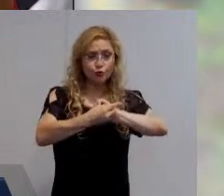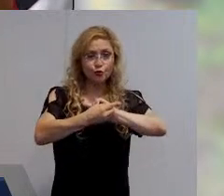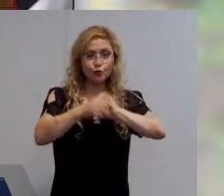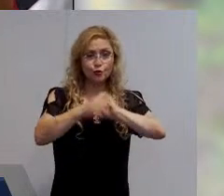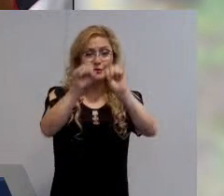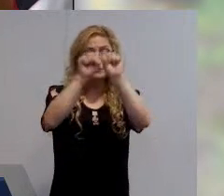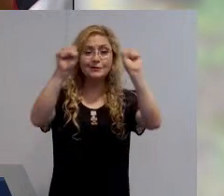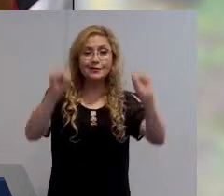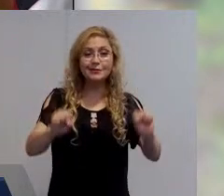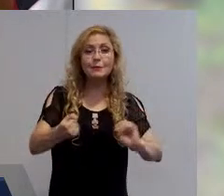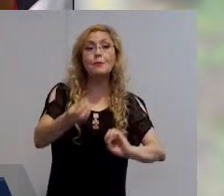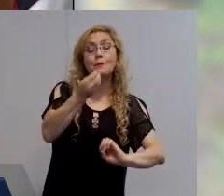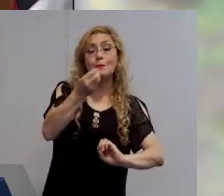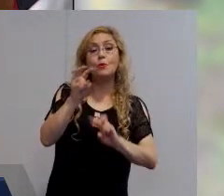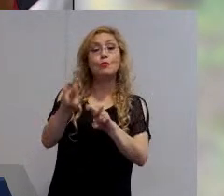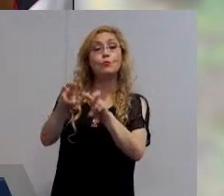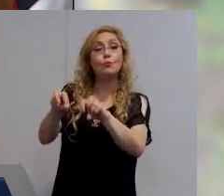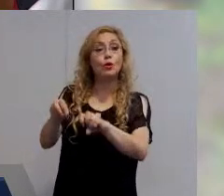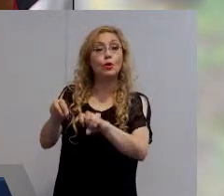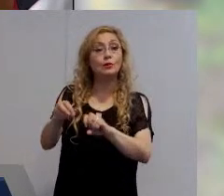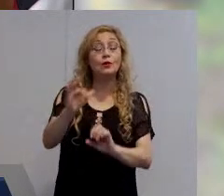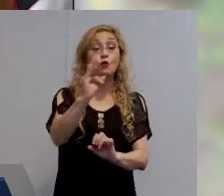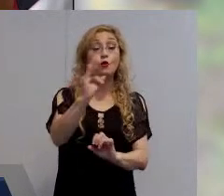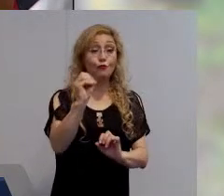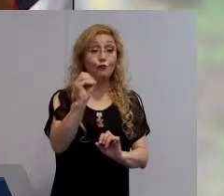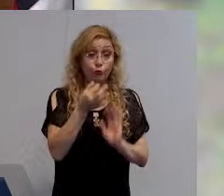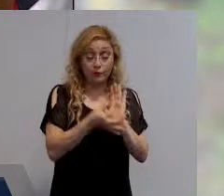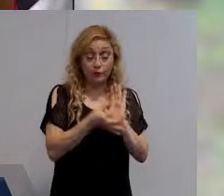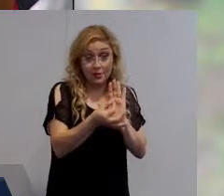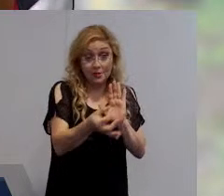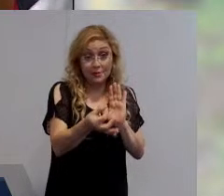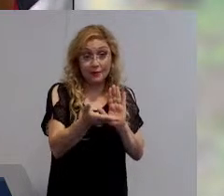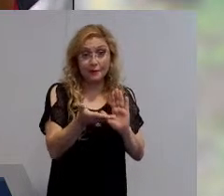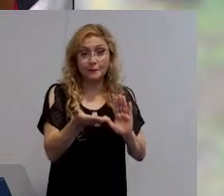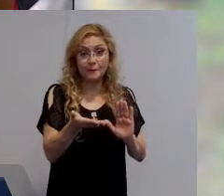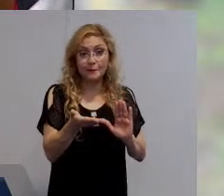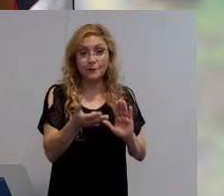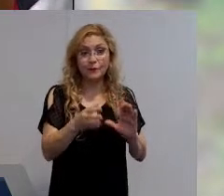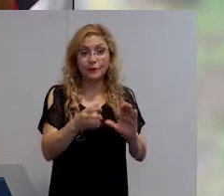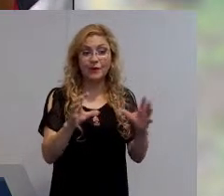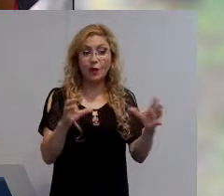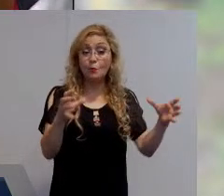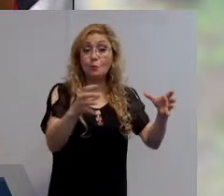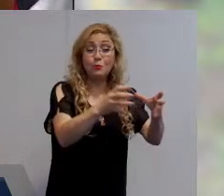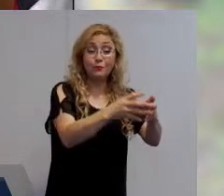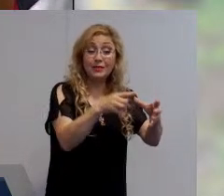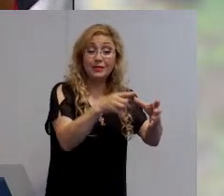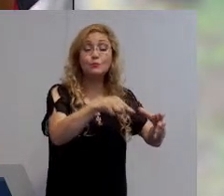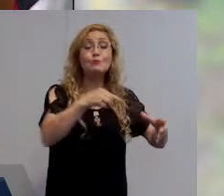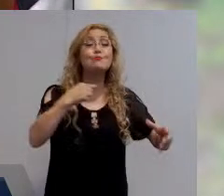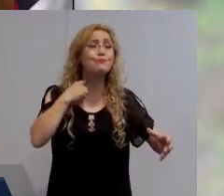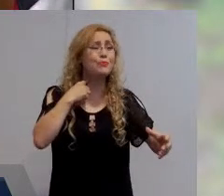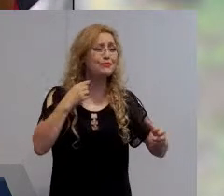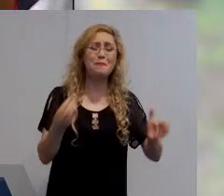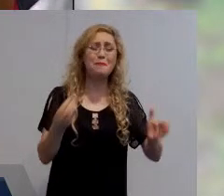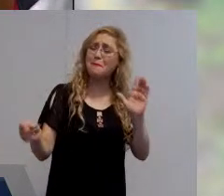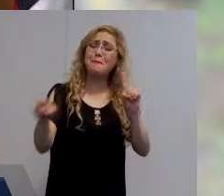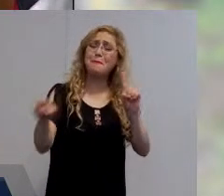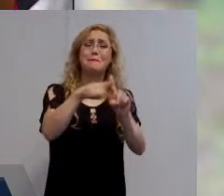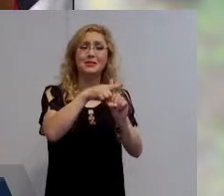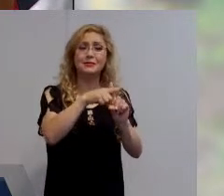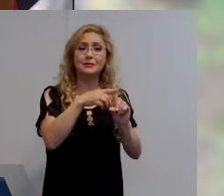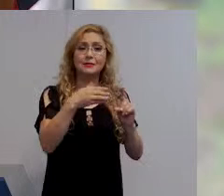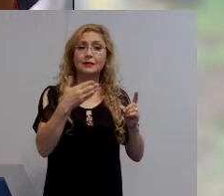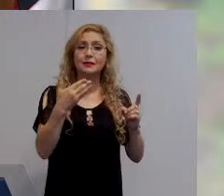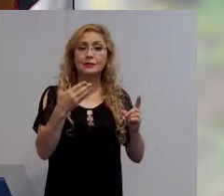family farming is essential for food systems. According to the FAO, it is the population most